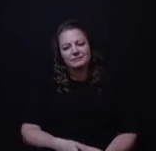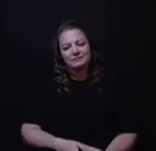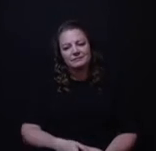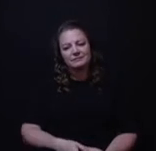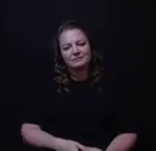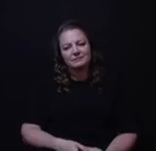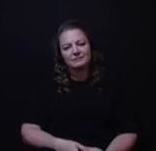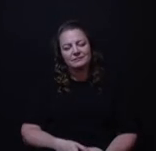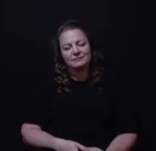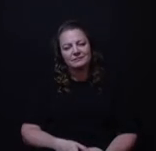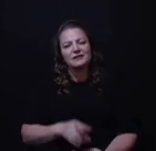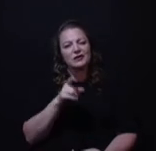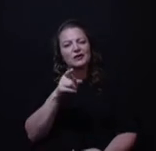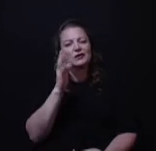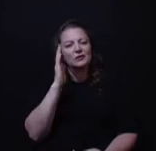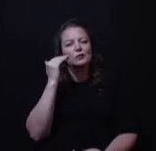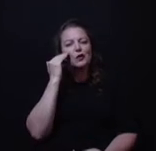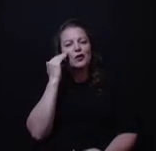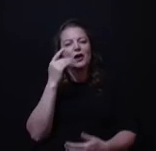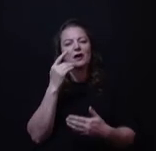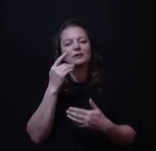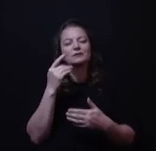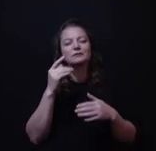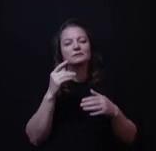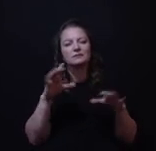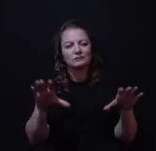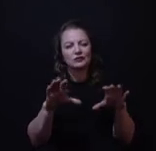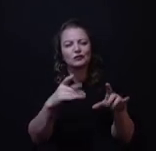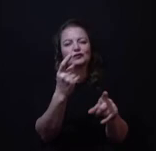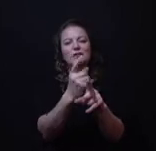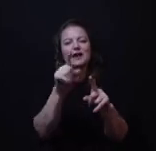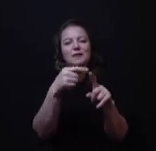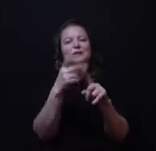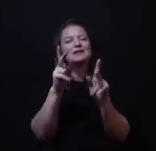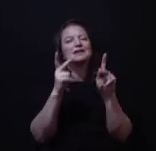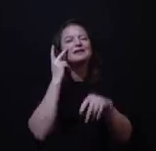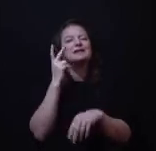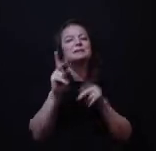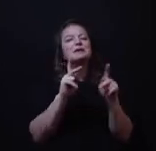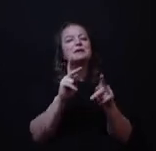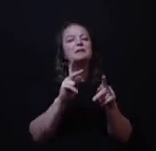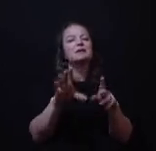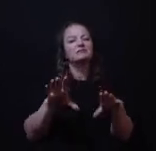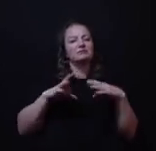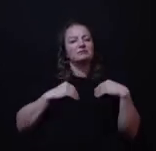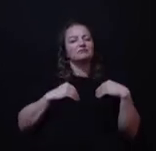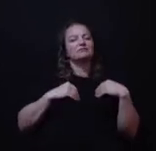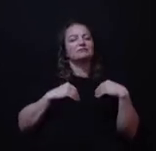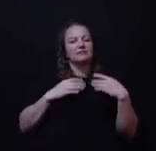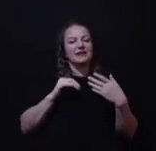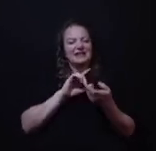You'll know it's going right when you see people coming to faith and changing from the inside out.